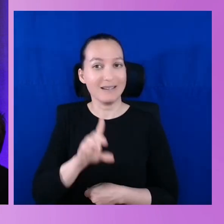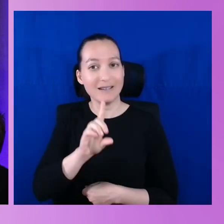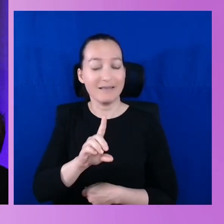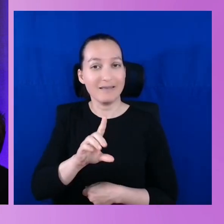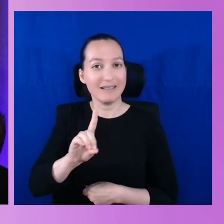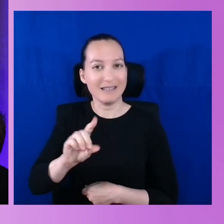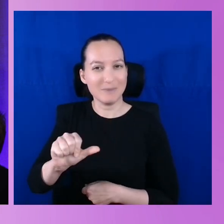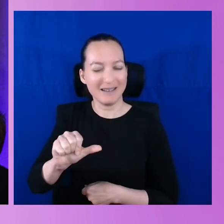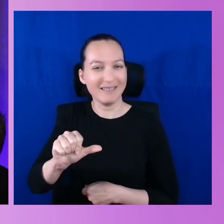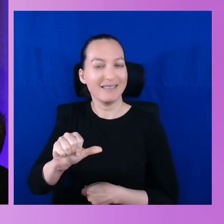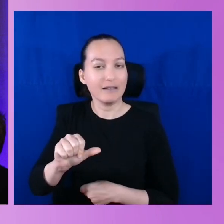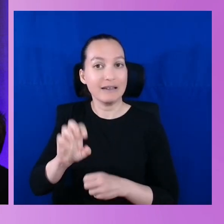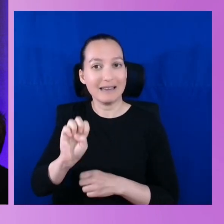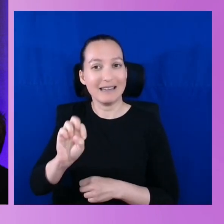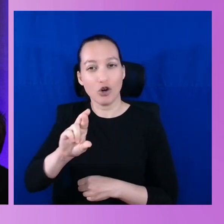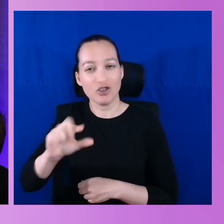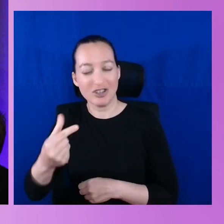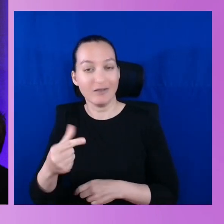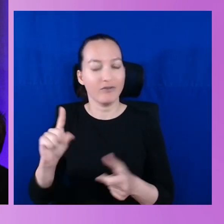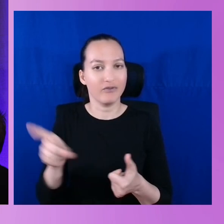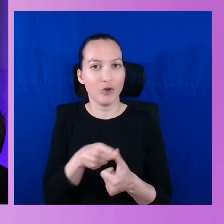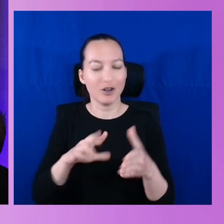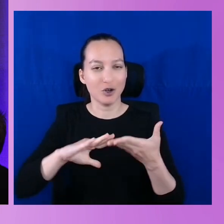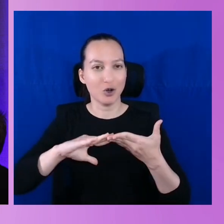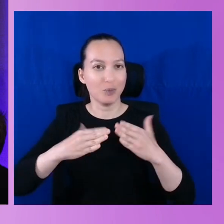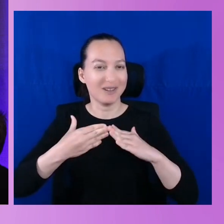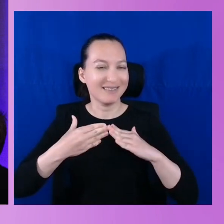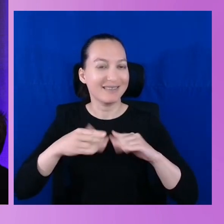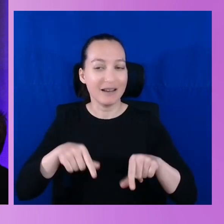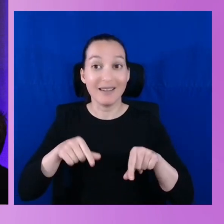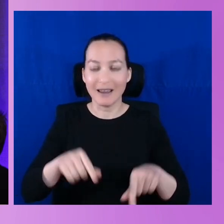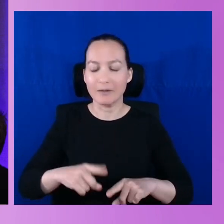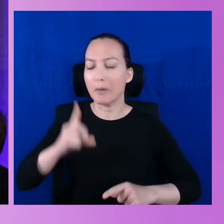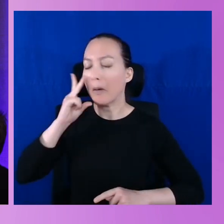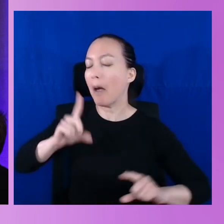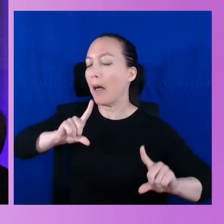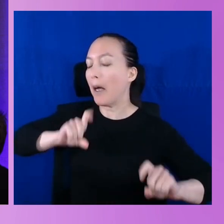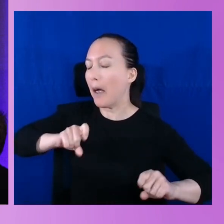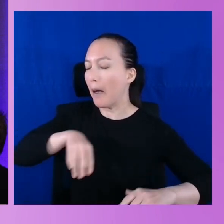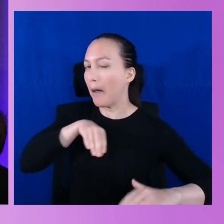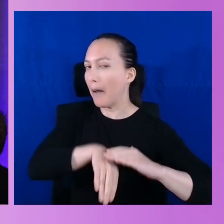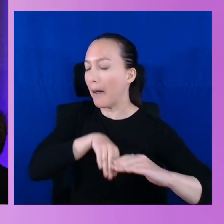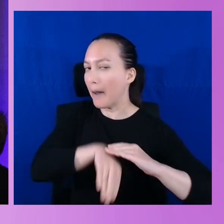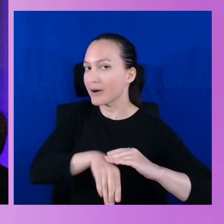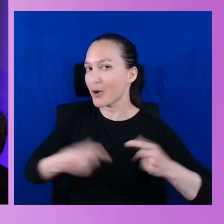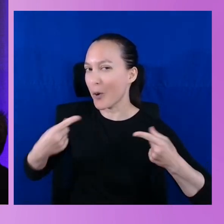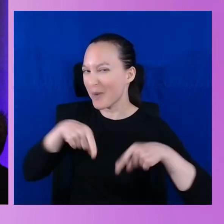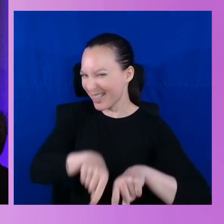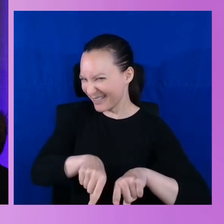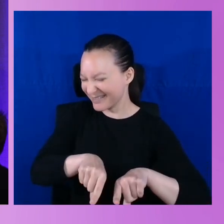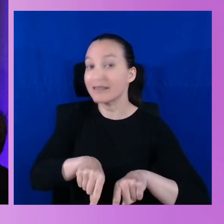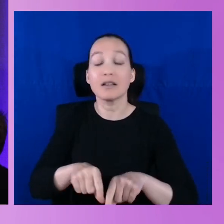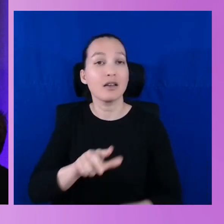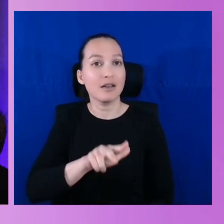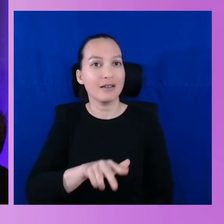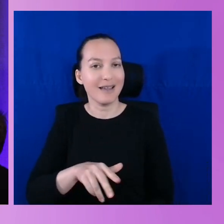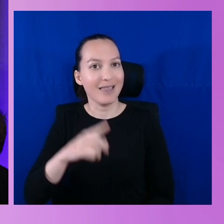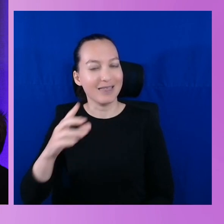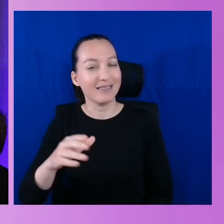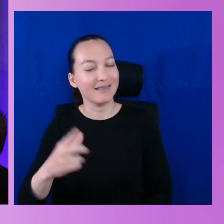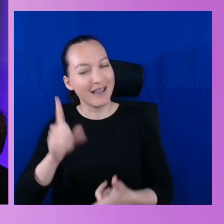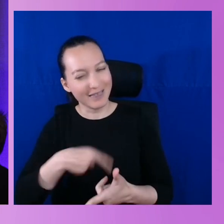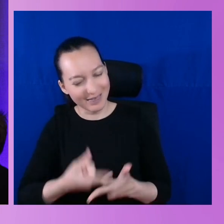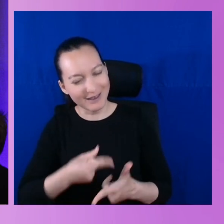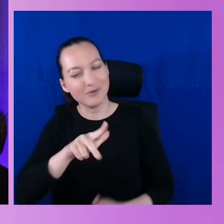the first community to get pilot access to Copilot in M365, specifically because